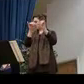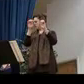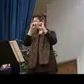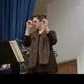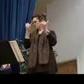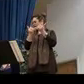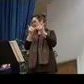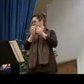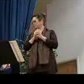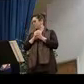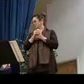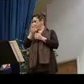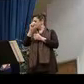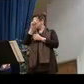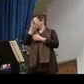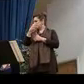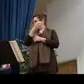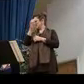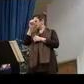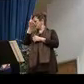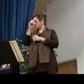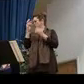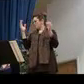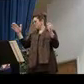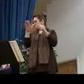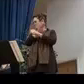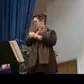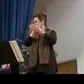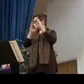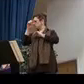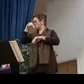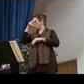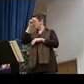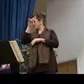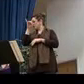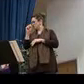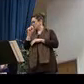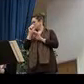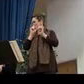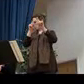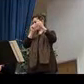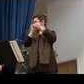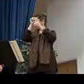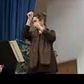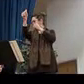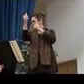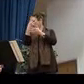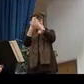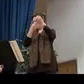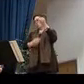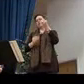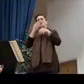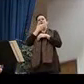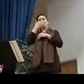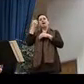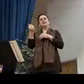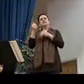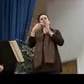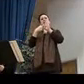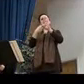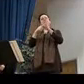Eva meet those qualifications and go far beyond. Both are excellent examples of students who benefited from